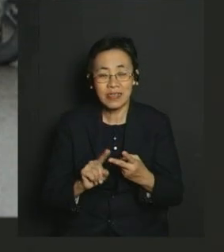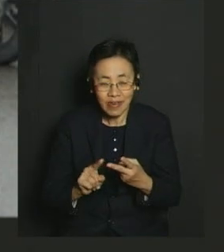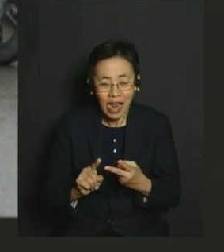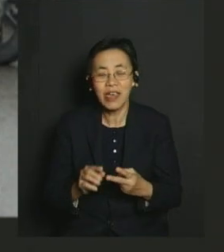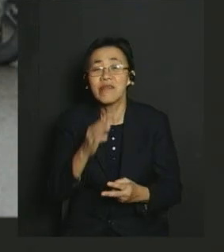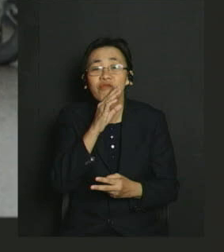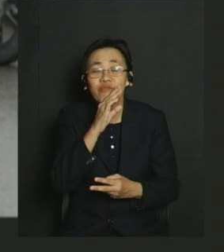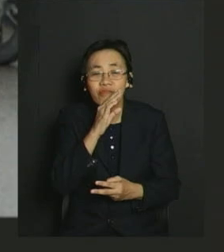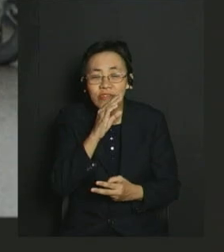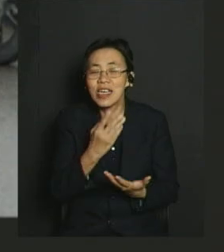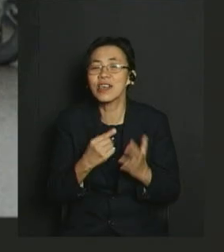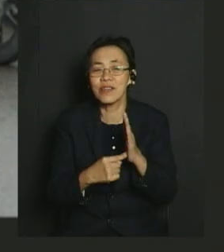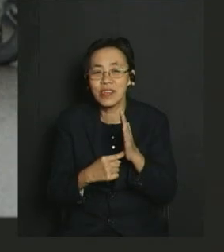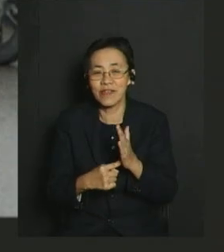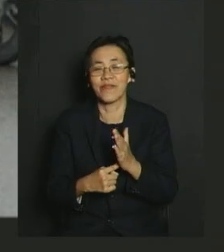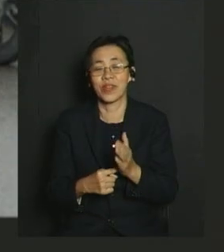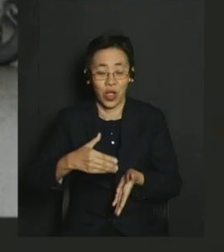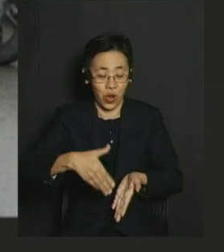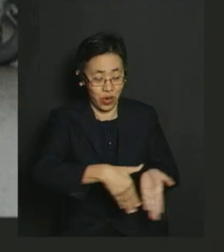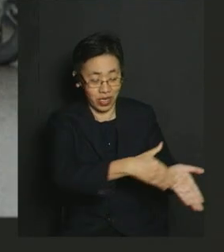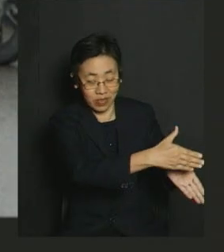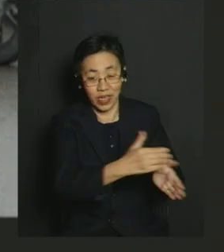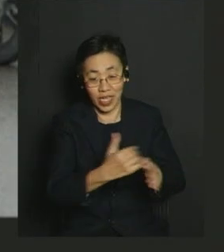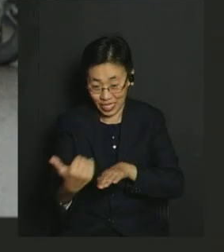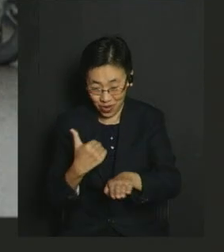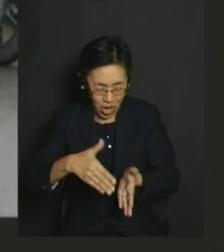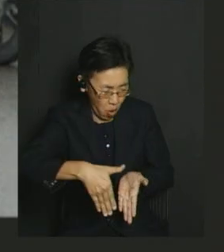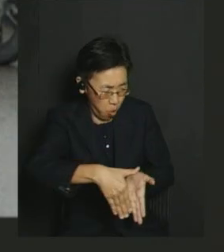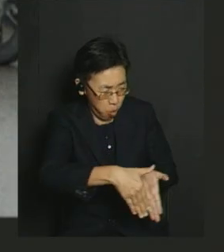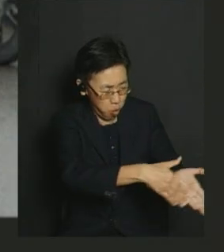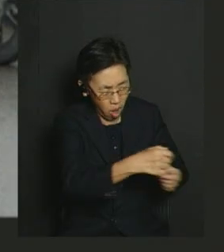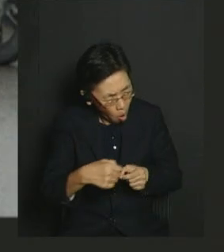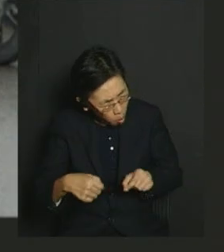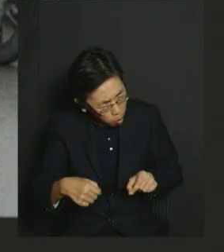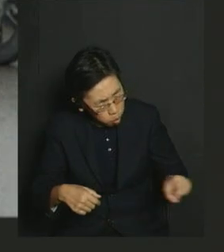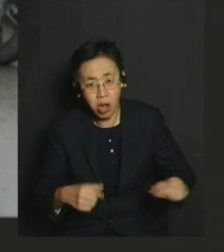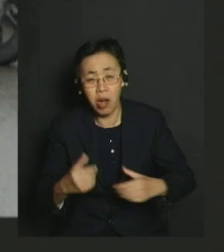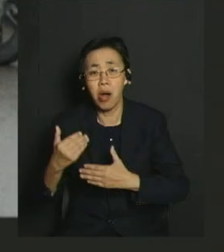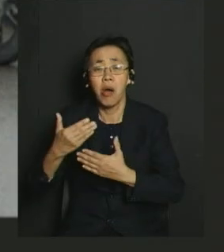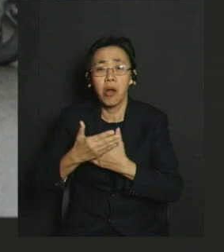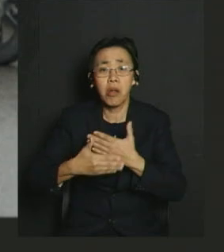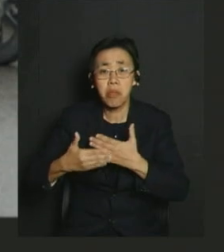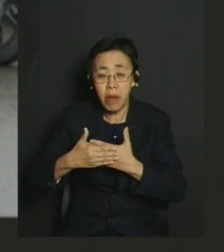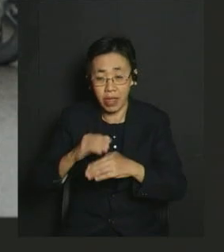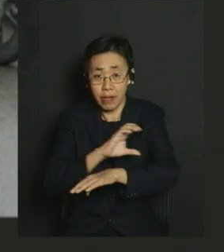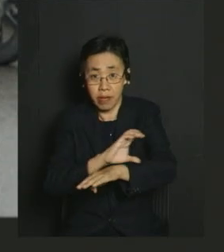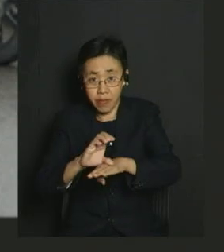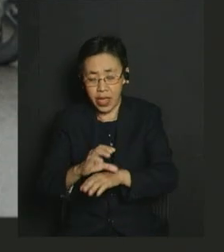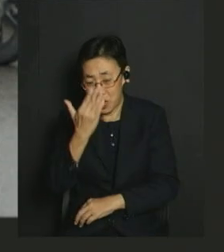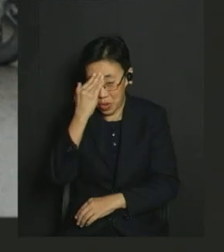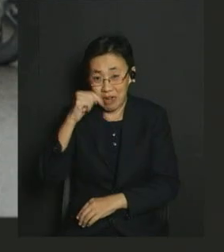very long soil, but the train is in front of the soil, right? But if you don't have a good last